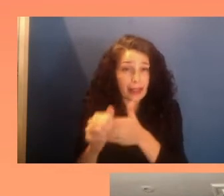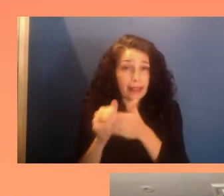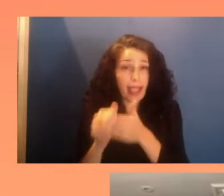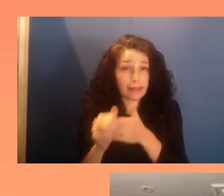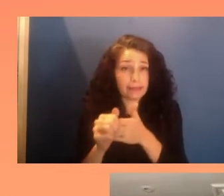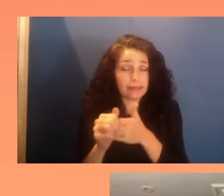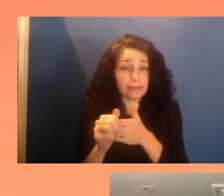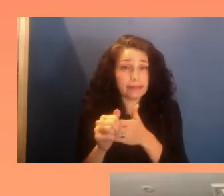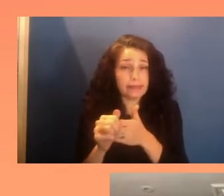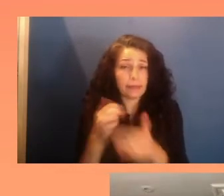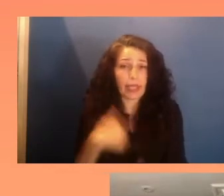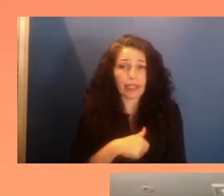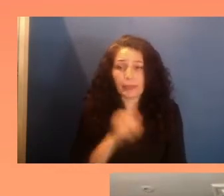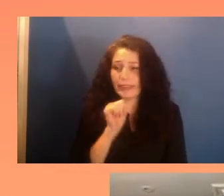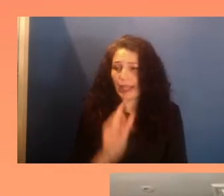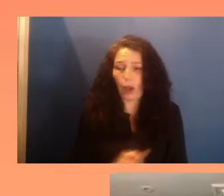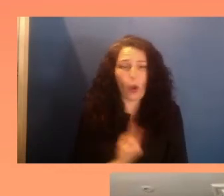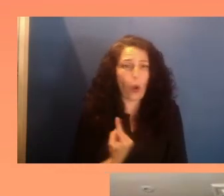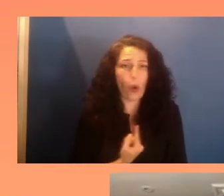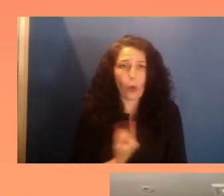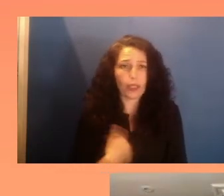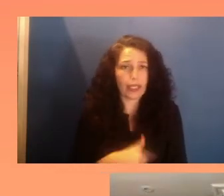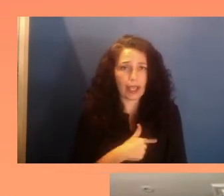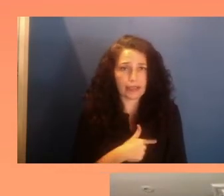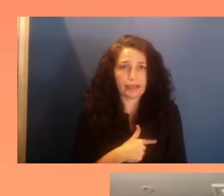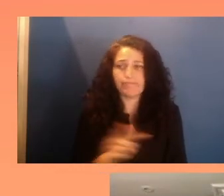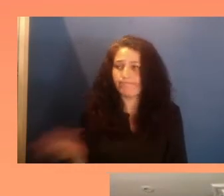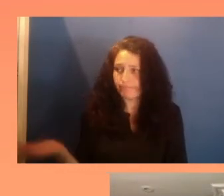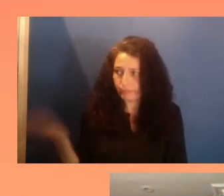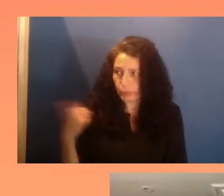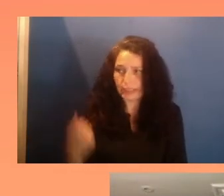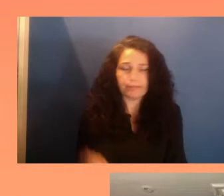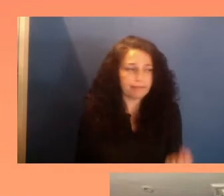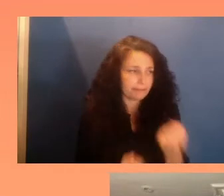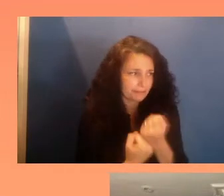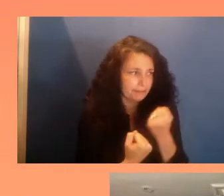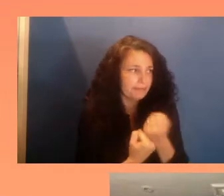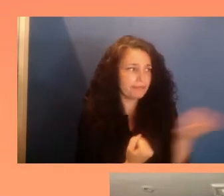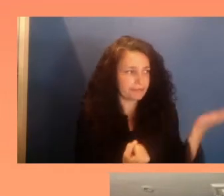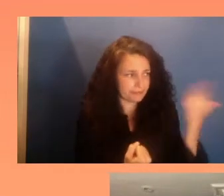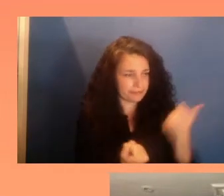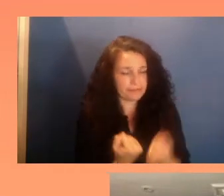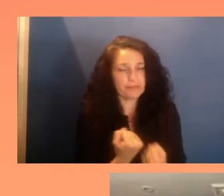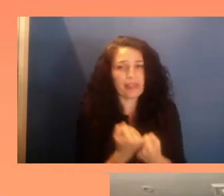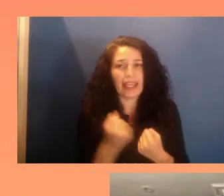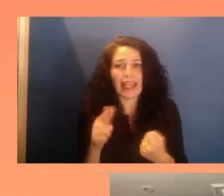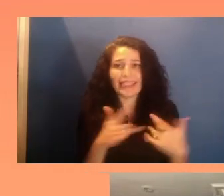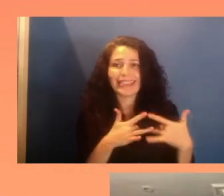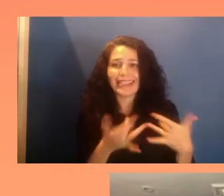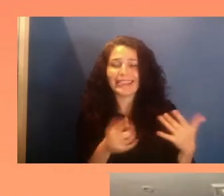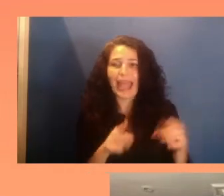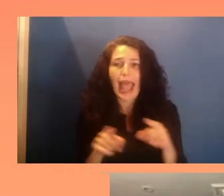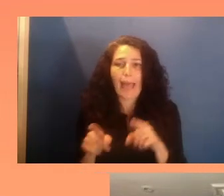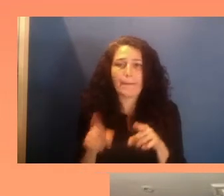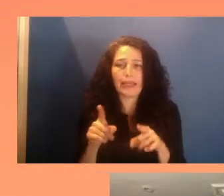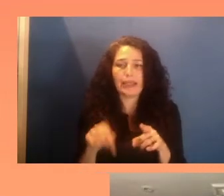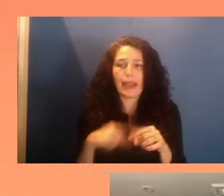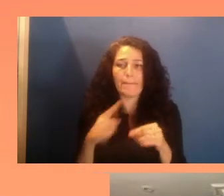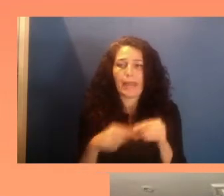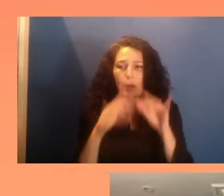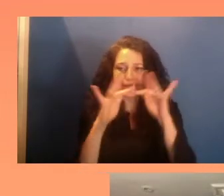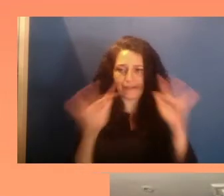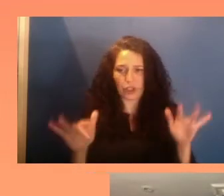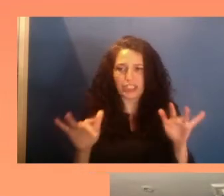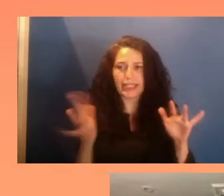work cannot be ours alone, which also, tends to happen when we have these conversations about diversity and inclusion